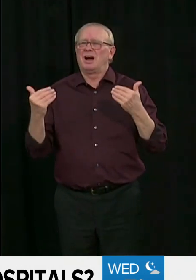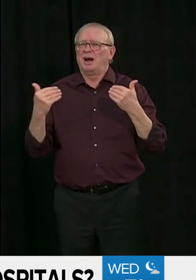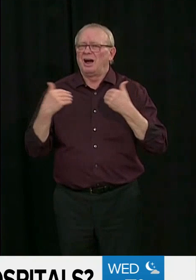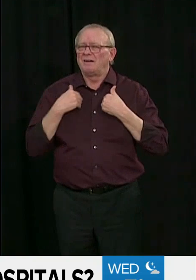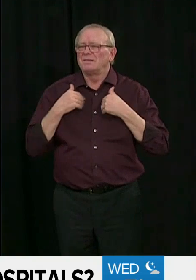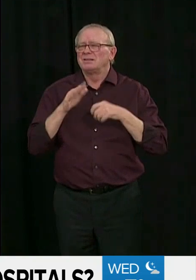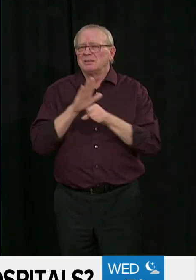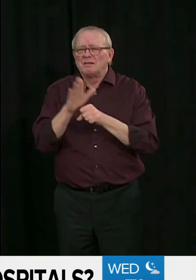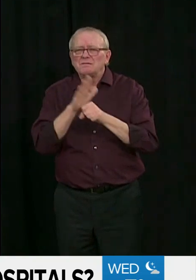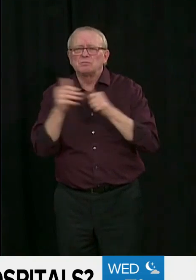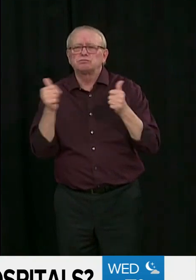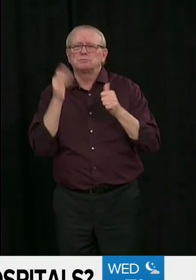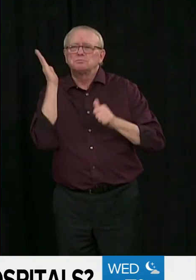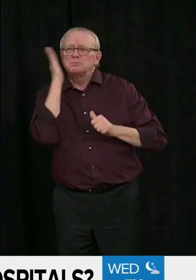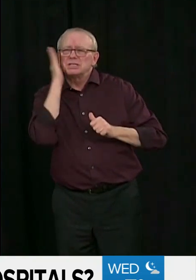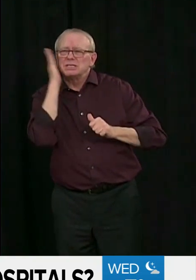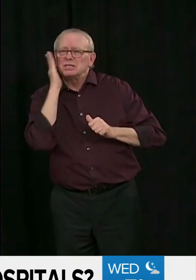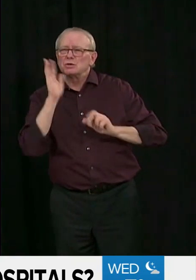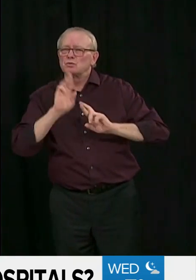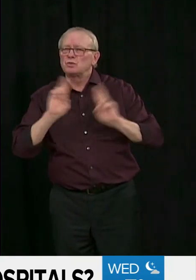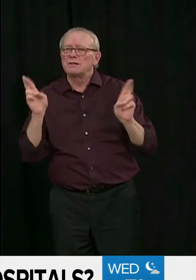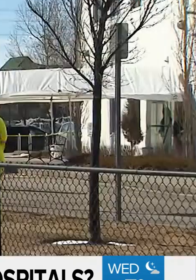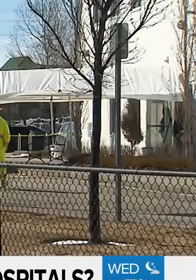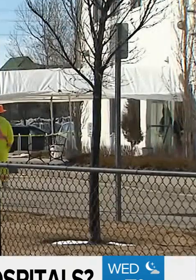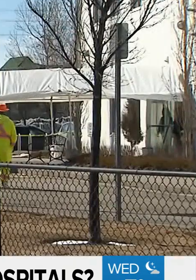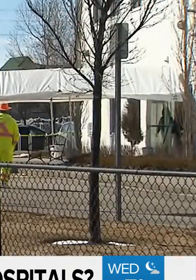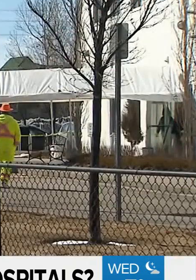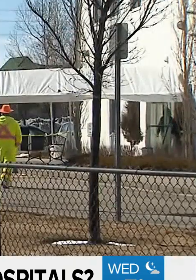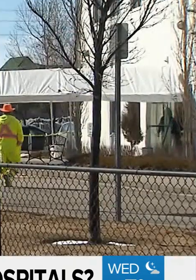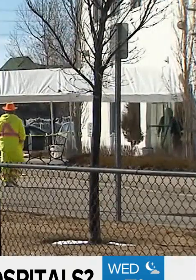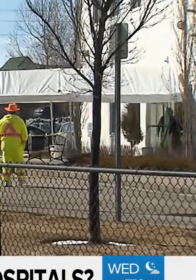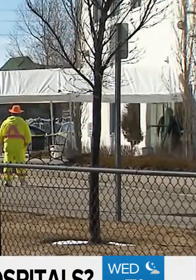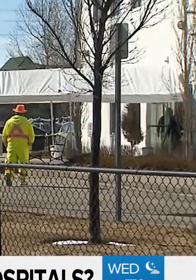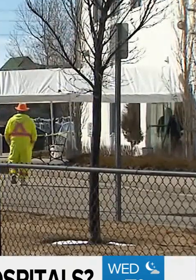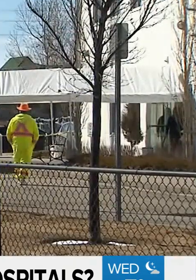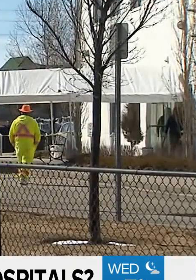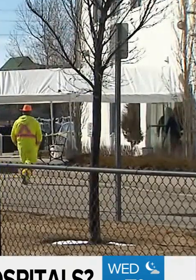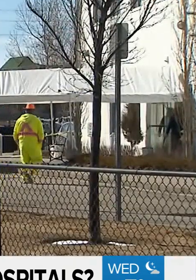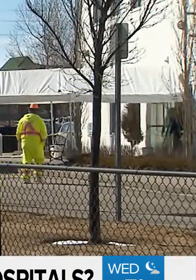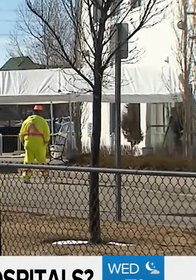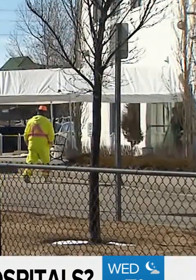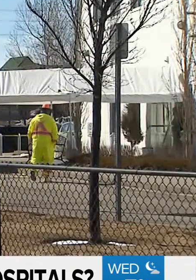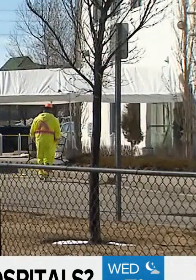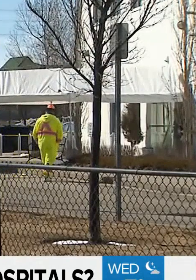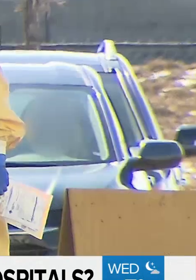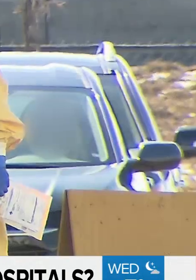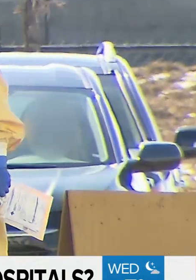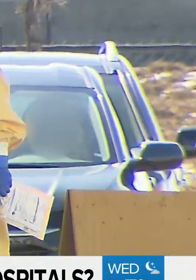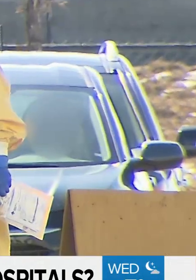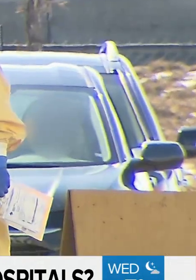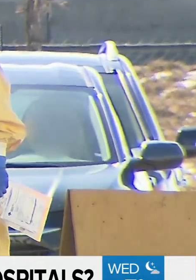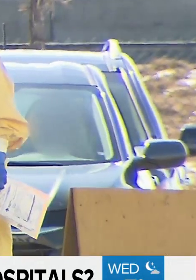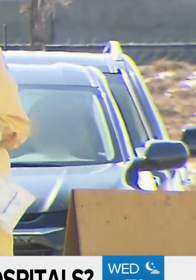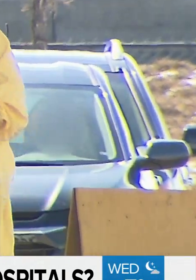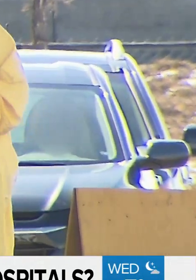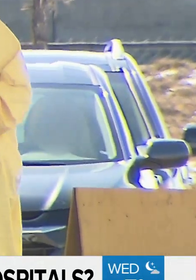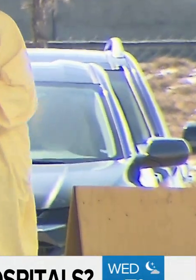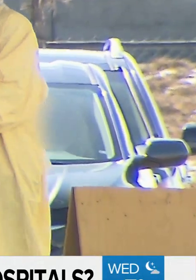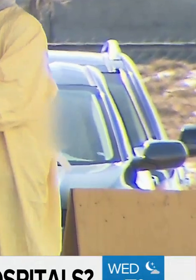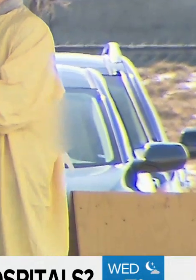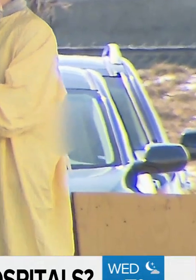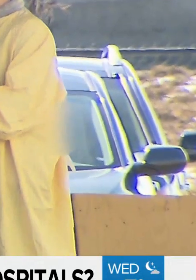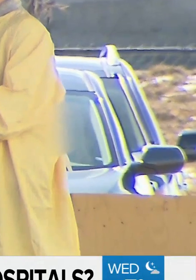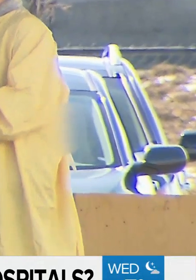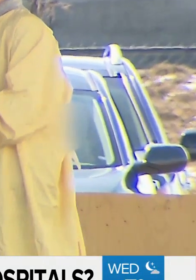given the new cases in the last few weeks. The positivity rate of COVID tests in the province rising again to 9.2%